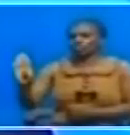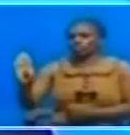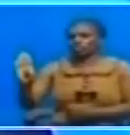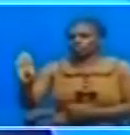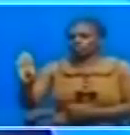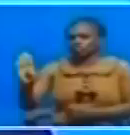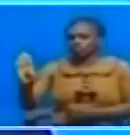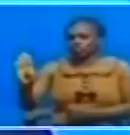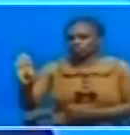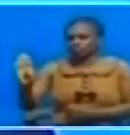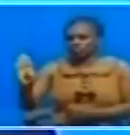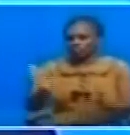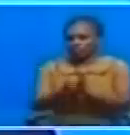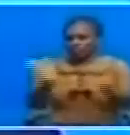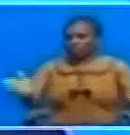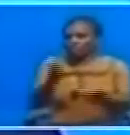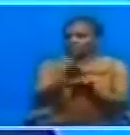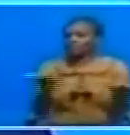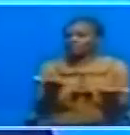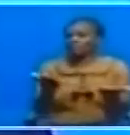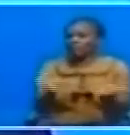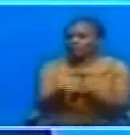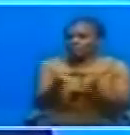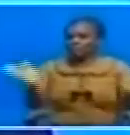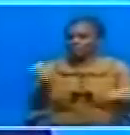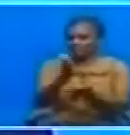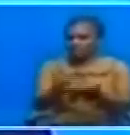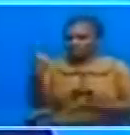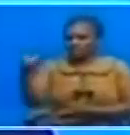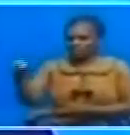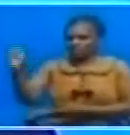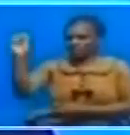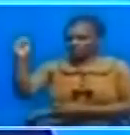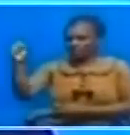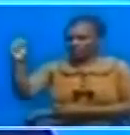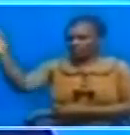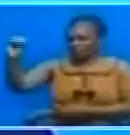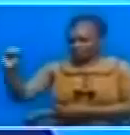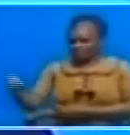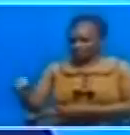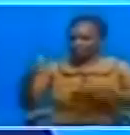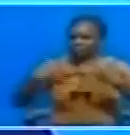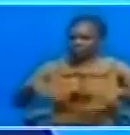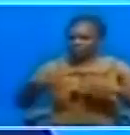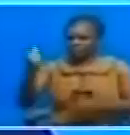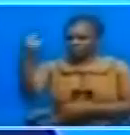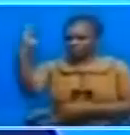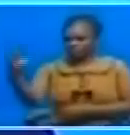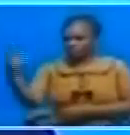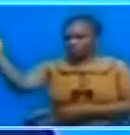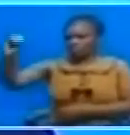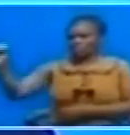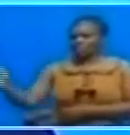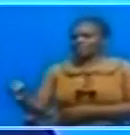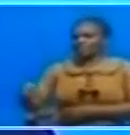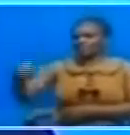product goes of the public sector goes to the public sector. 1.5% of our population, 52%